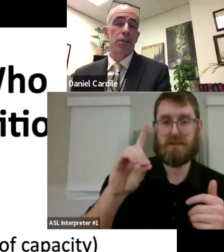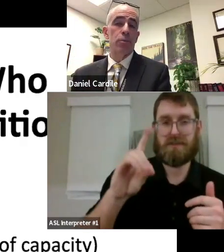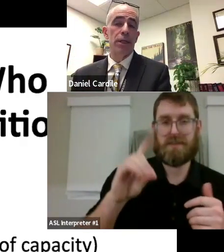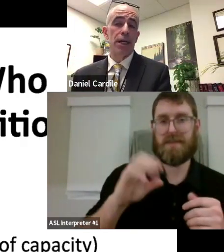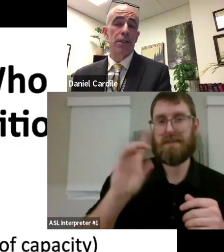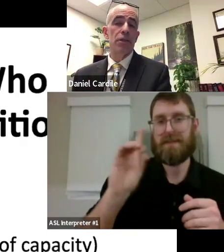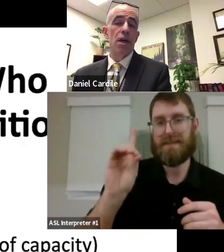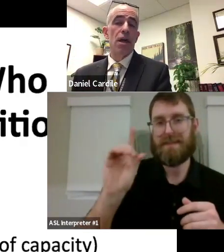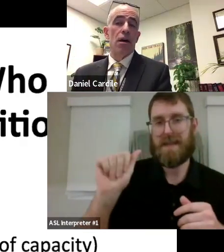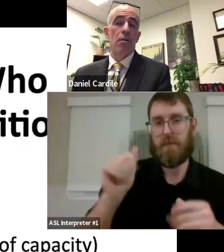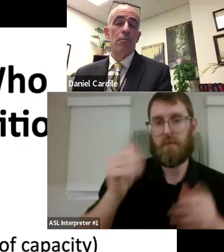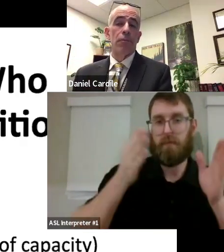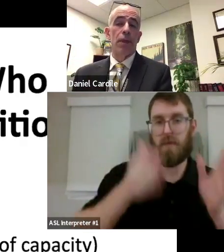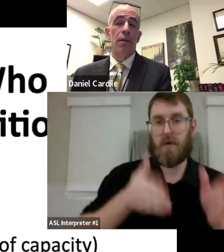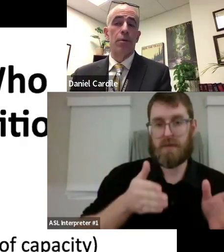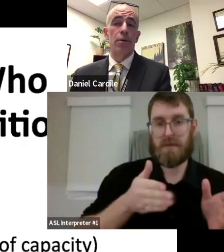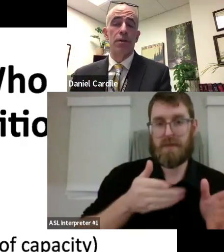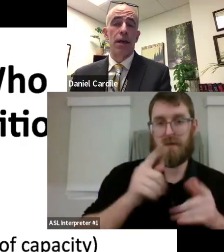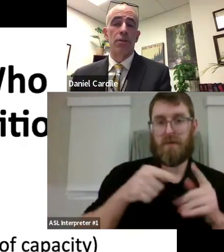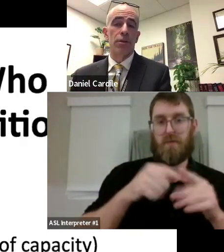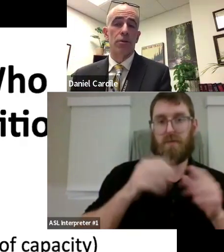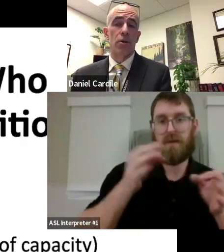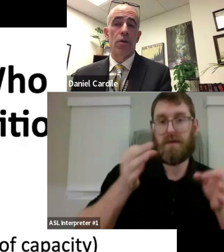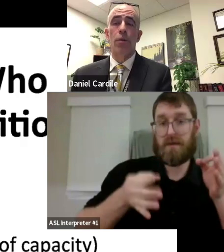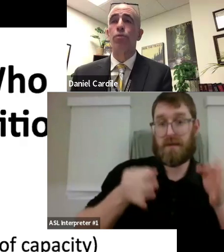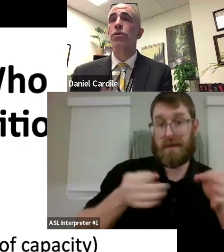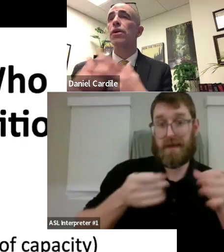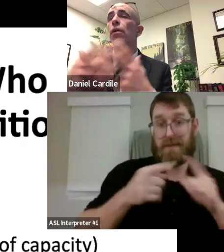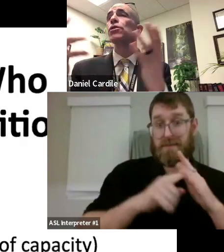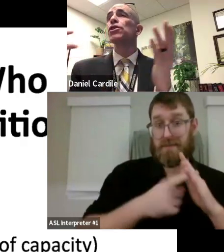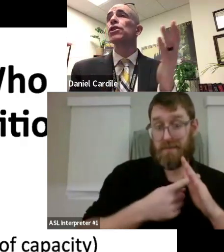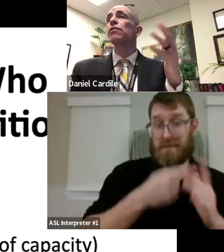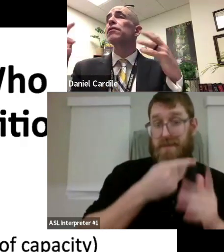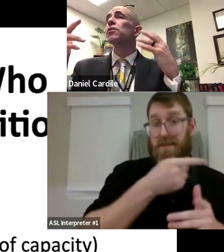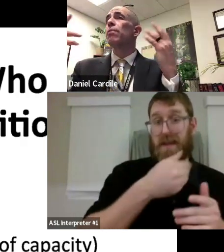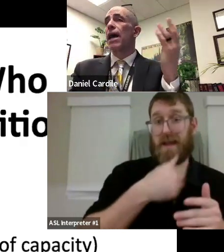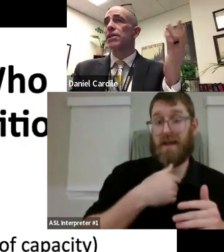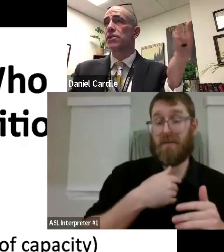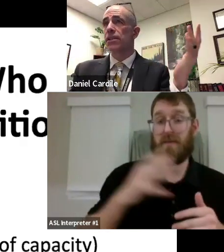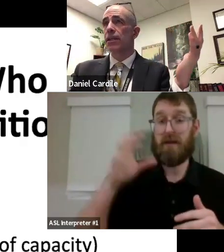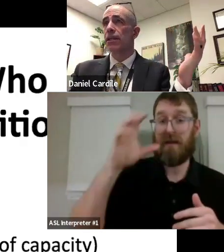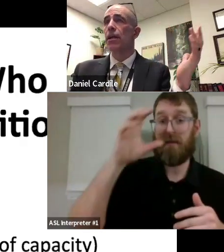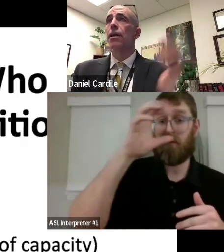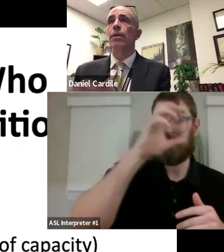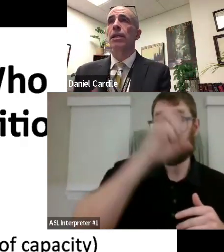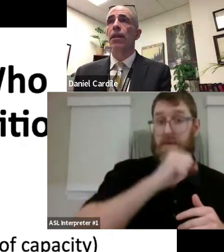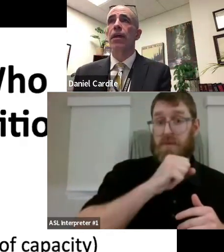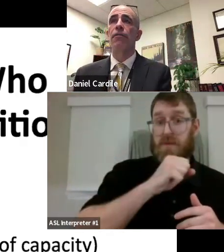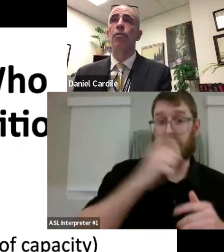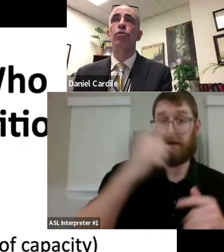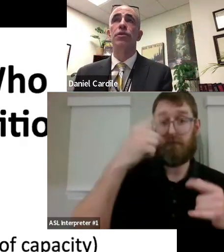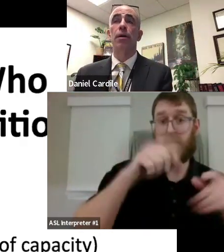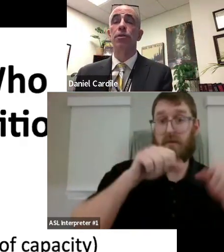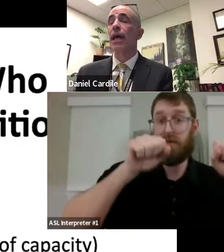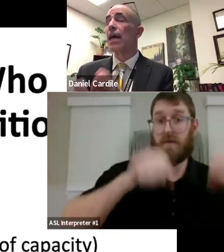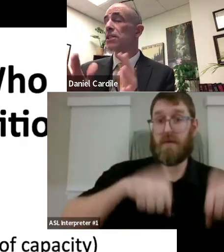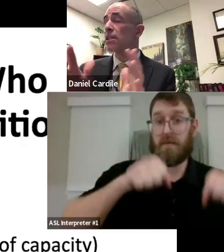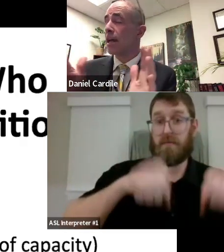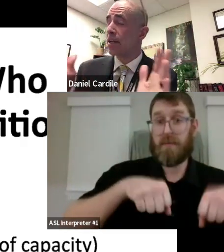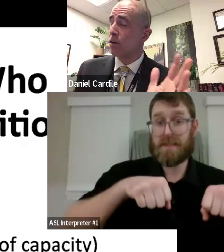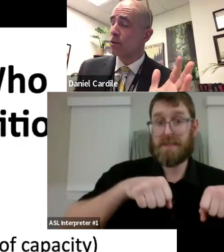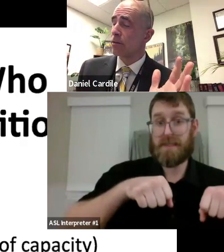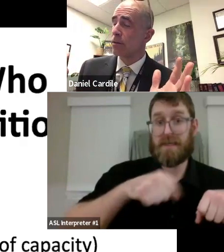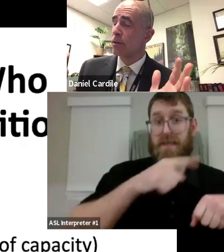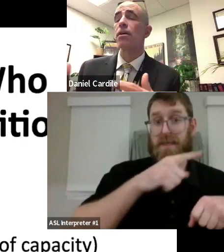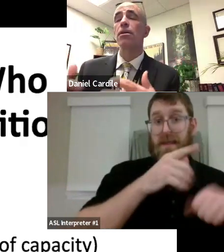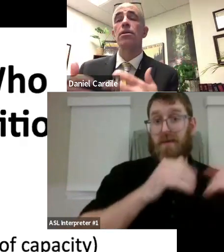As the case begins, that person has what is called the presumption of capacity, meaning that they have the presumption as